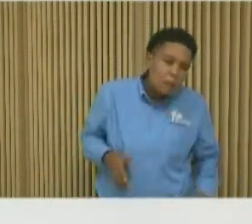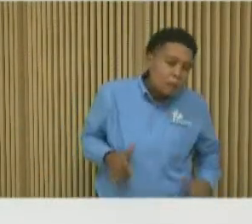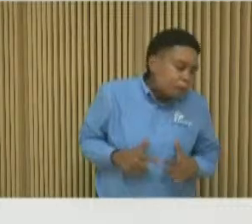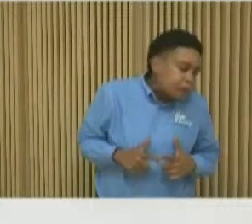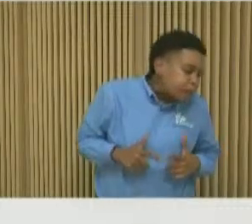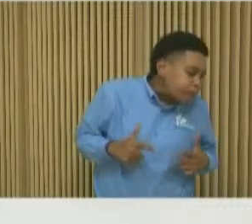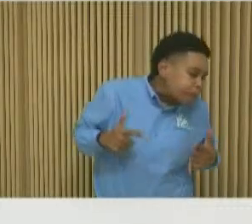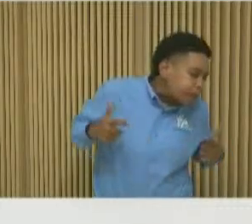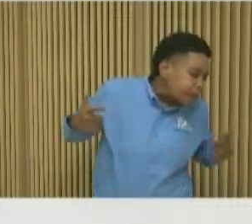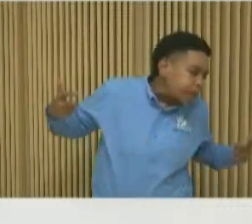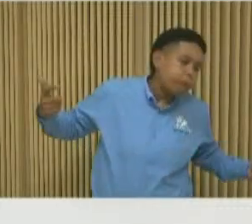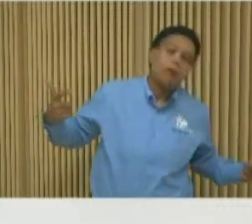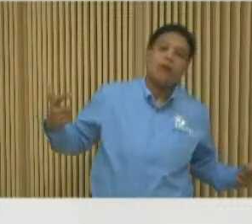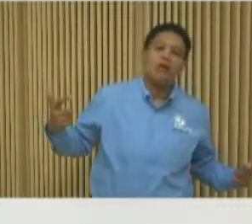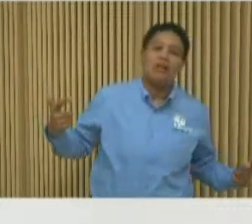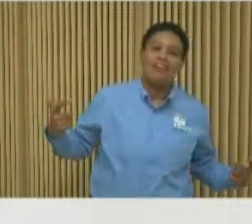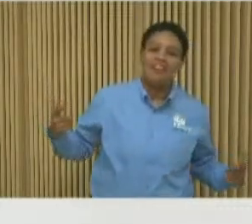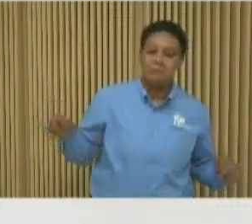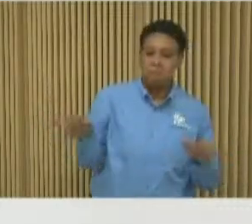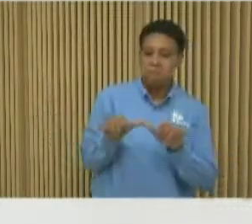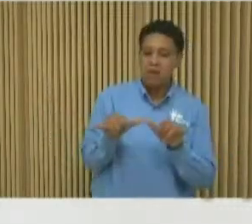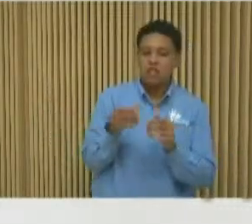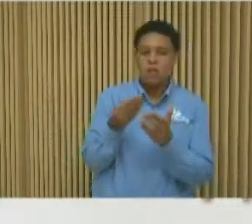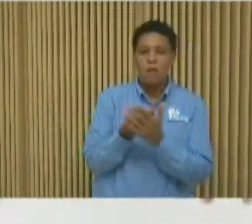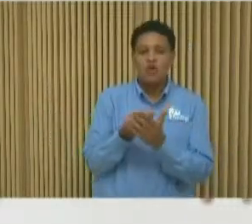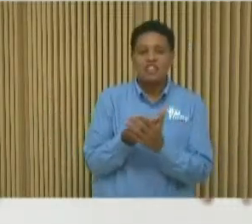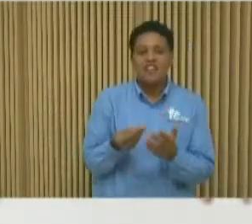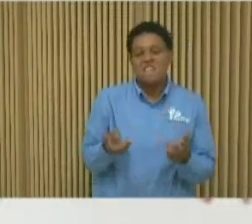be measured in monetary terms.